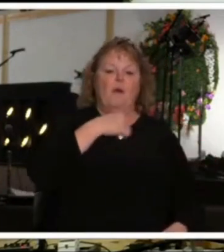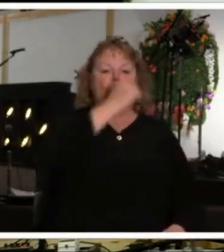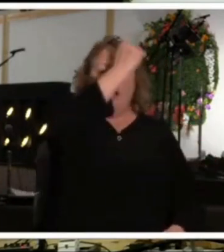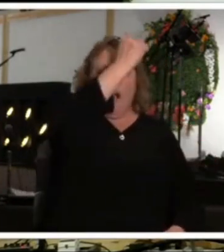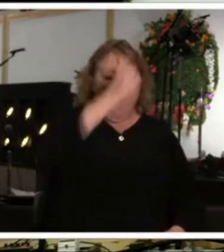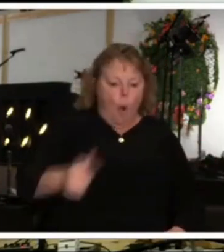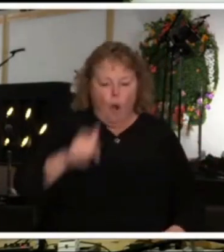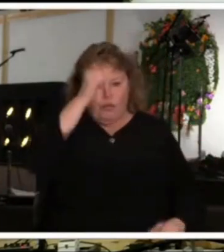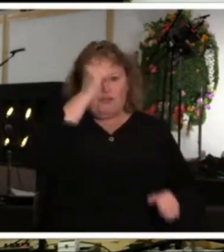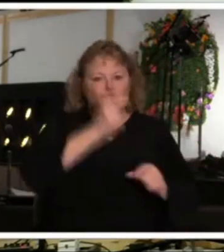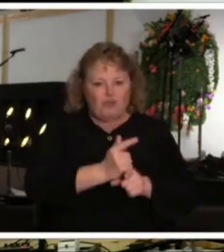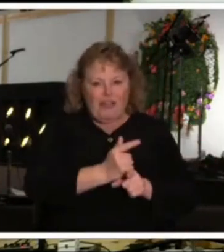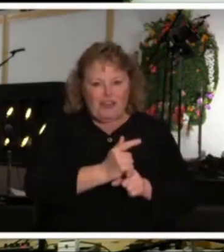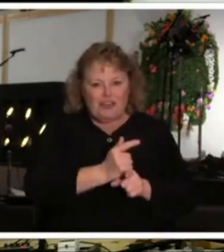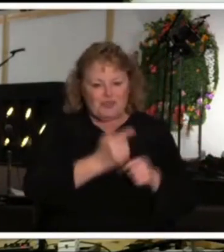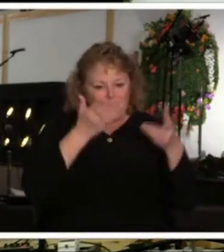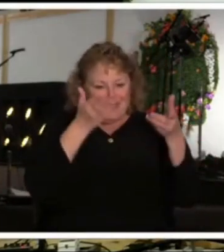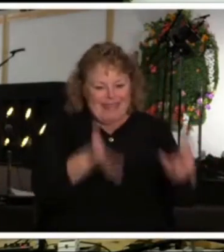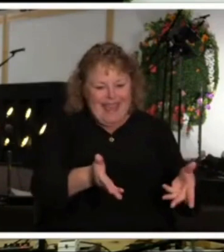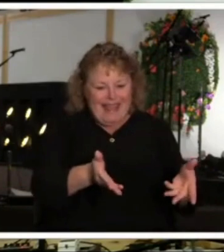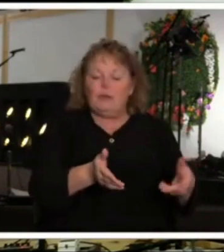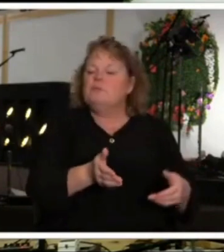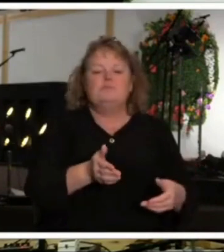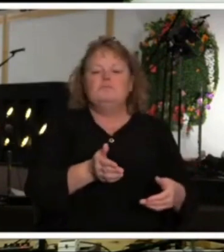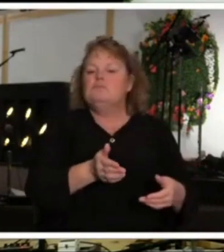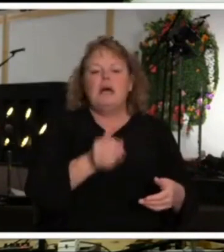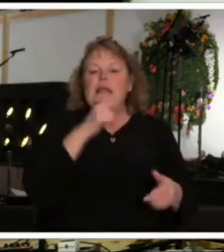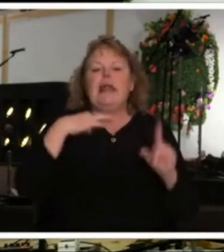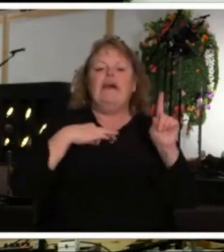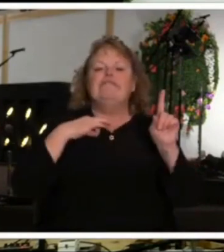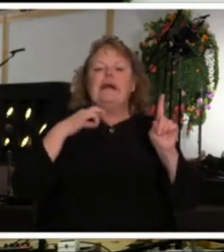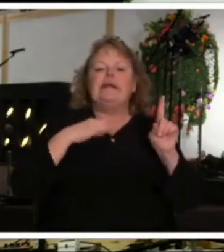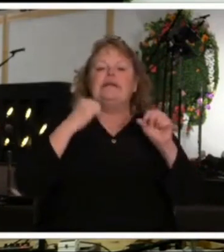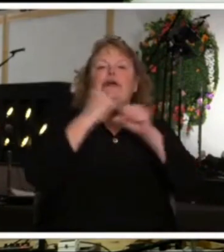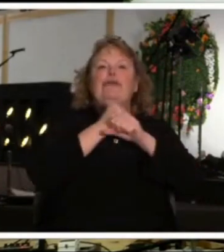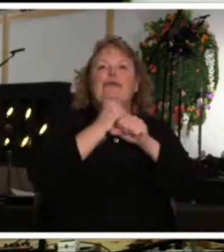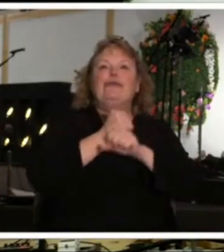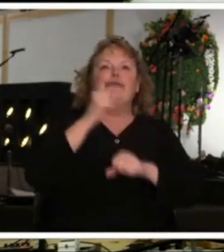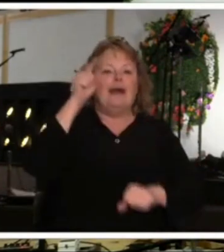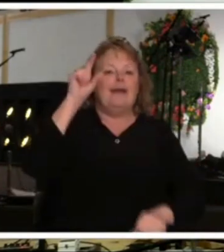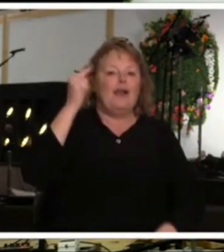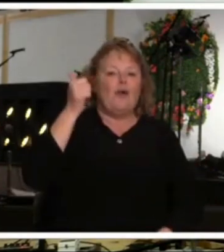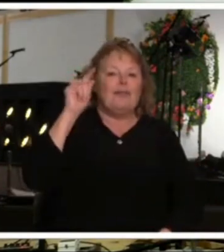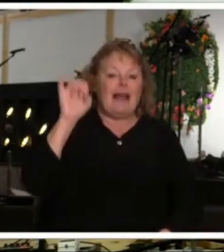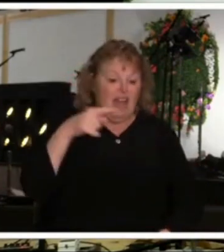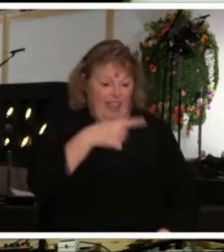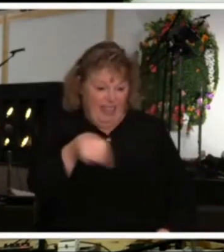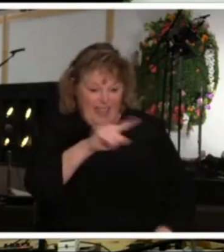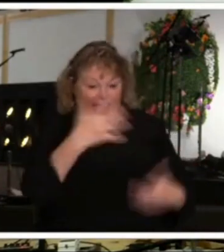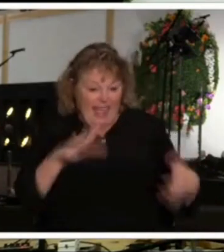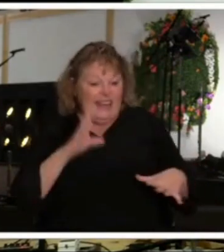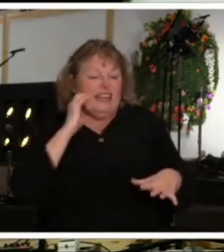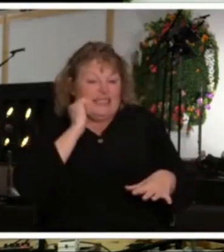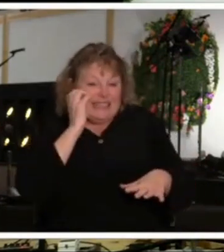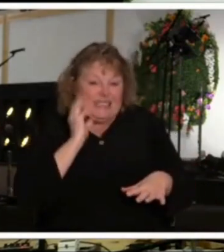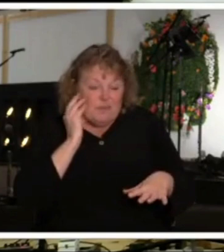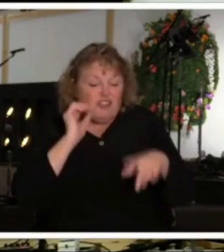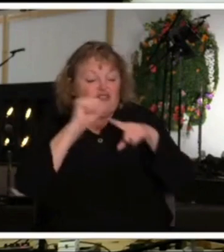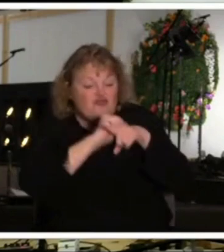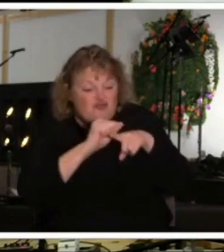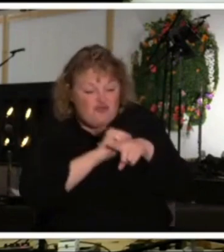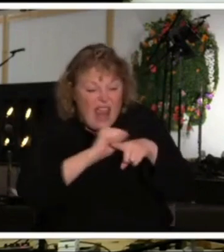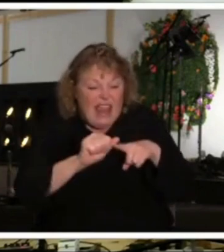the army volunteered. None of the men who were in the army who had been there, who had been trained to fight, none of them